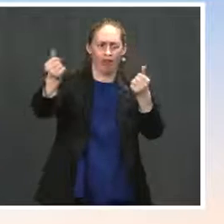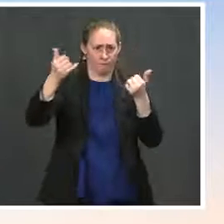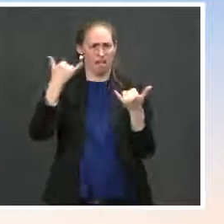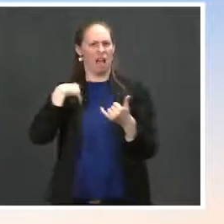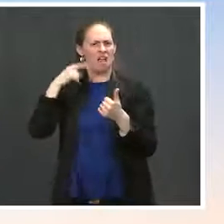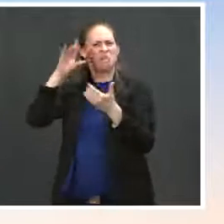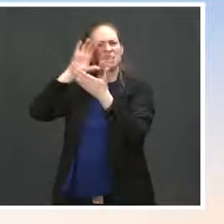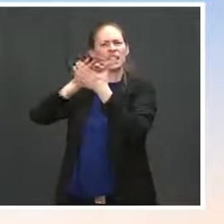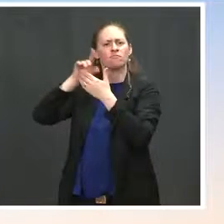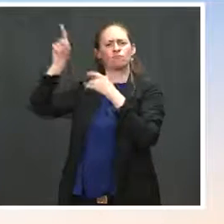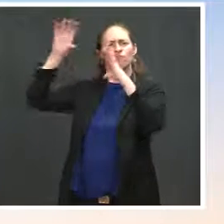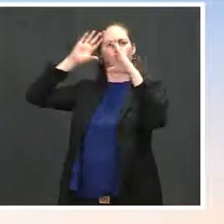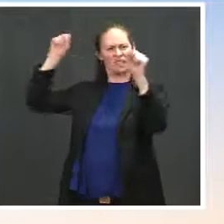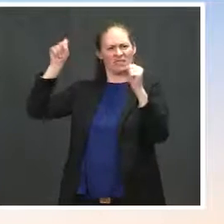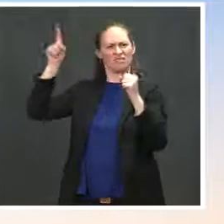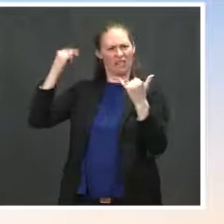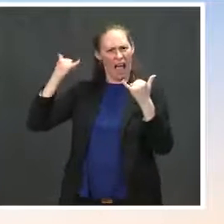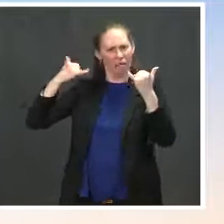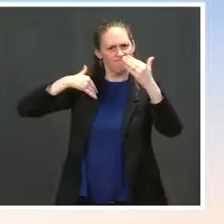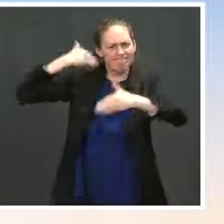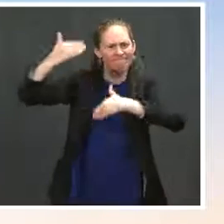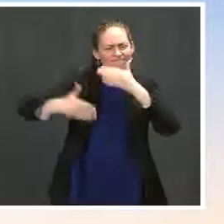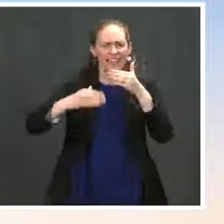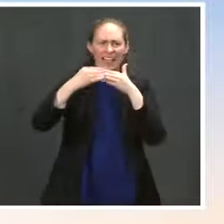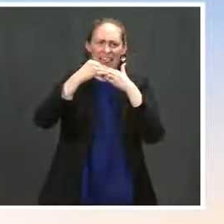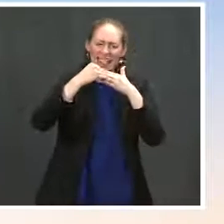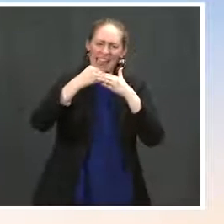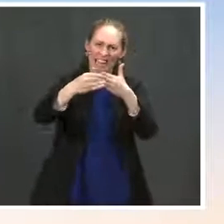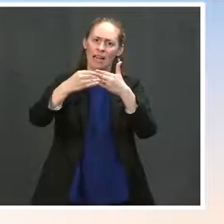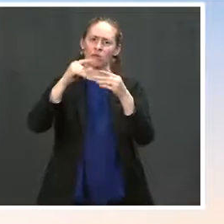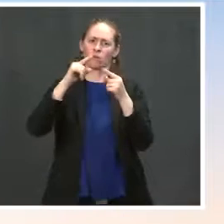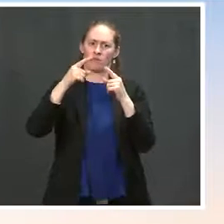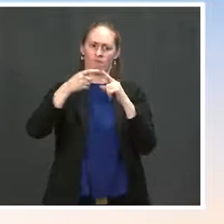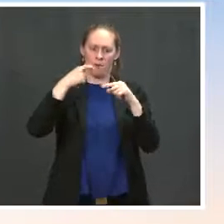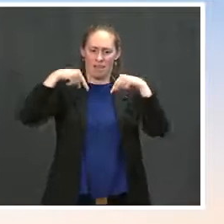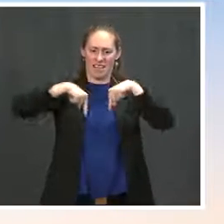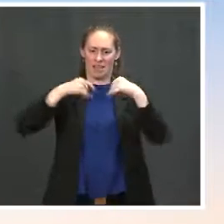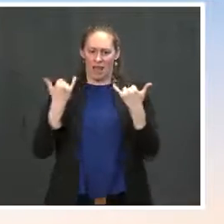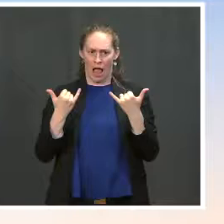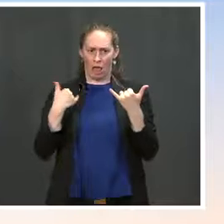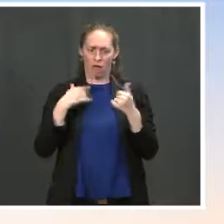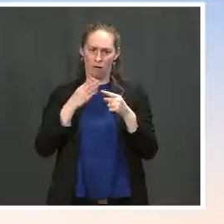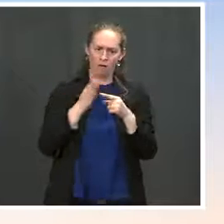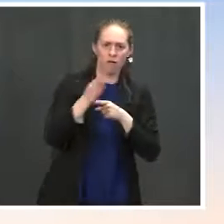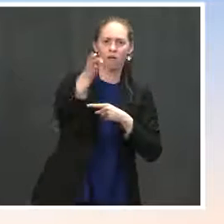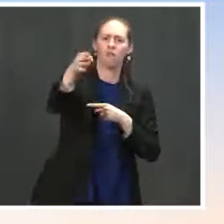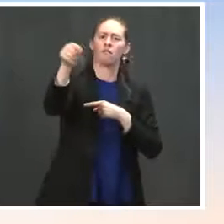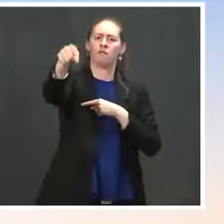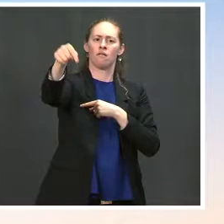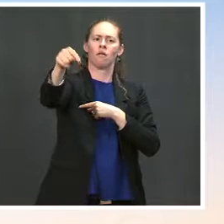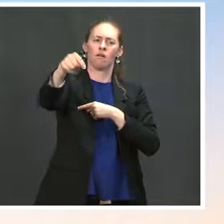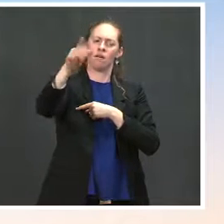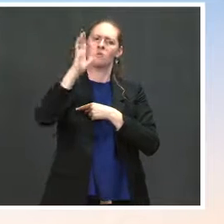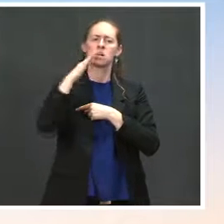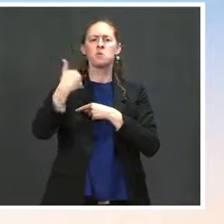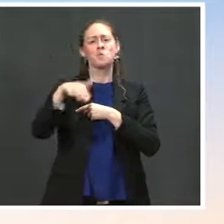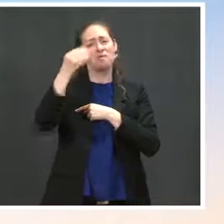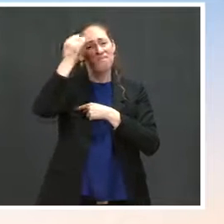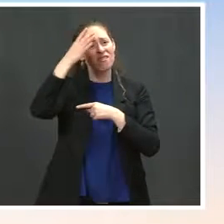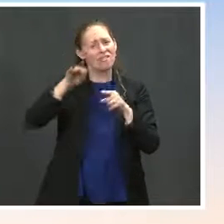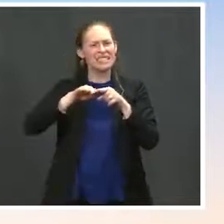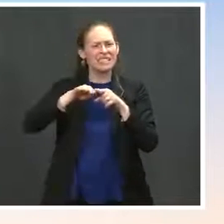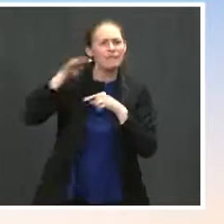is leading to get us from here to there. What's happening here today is a huge step forward to get us from here to